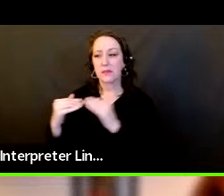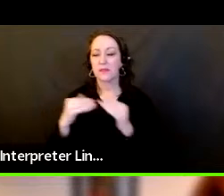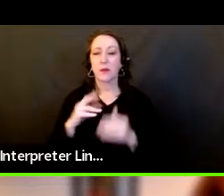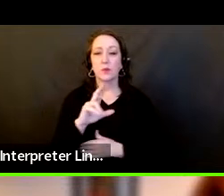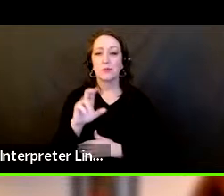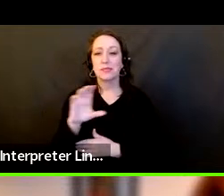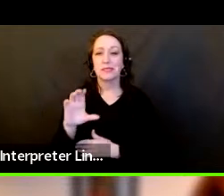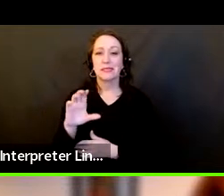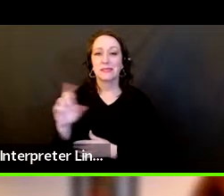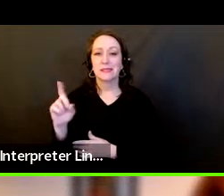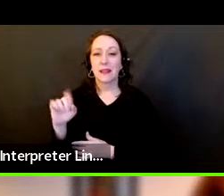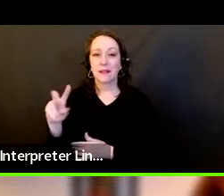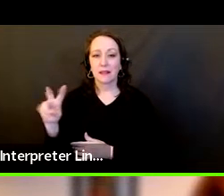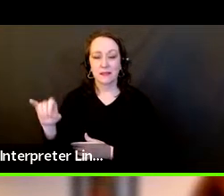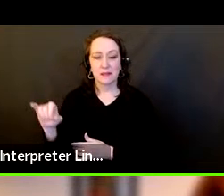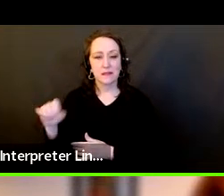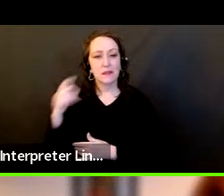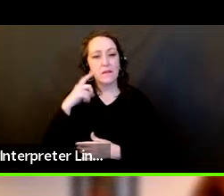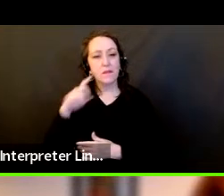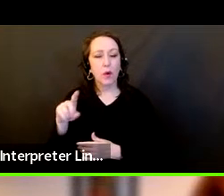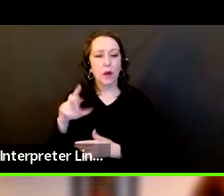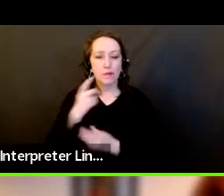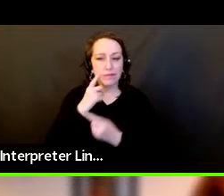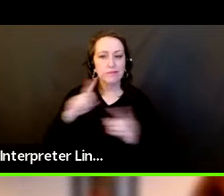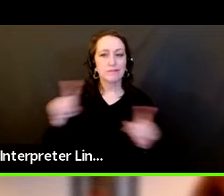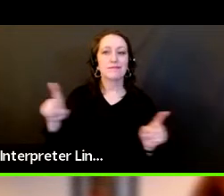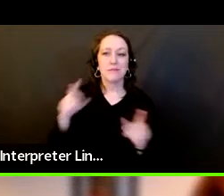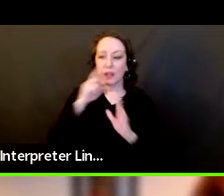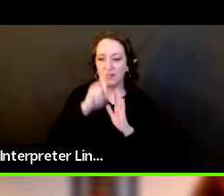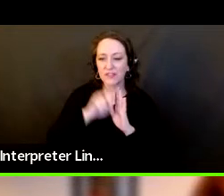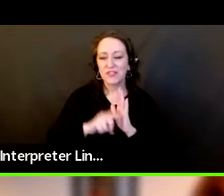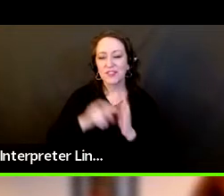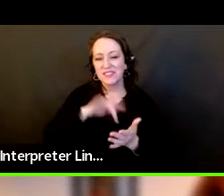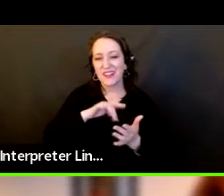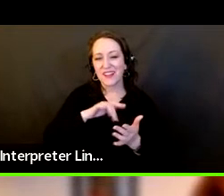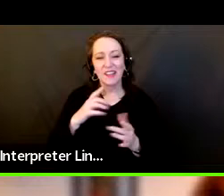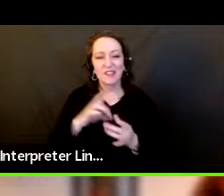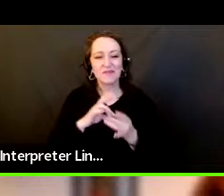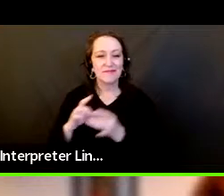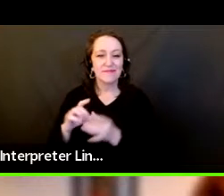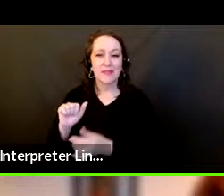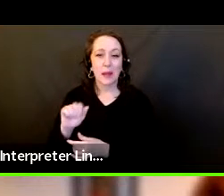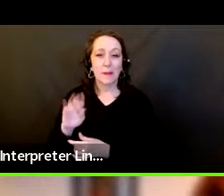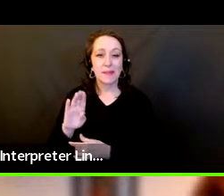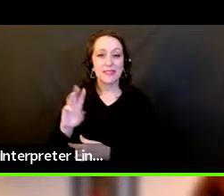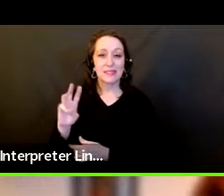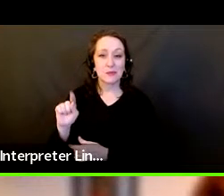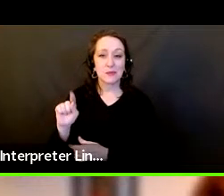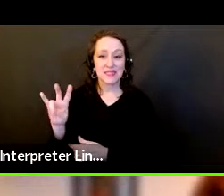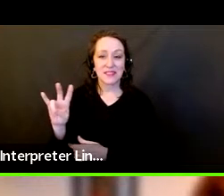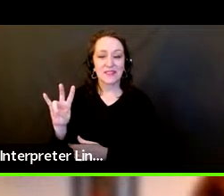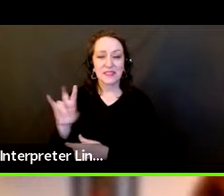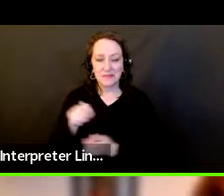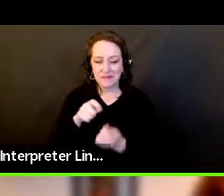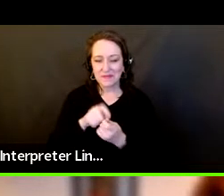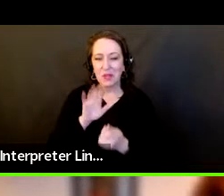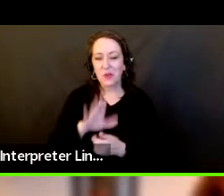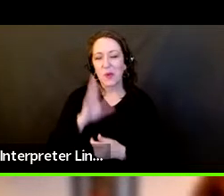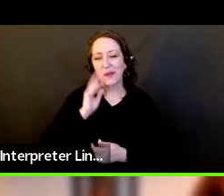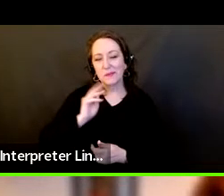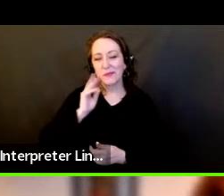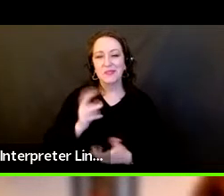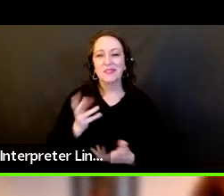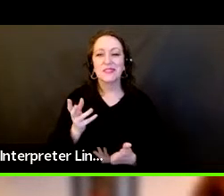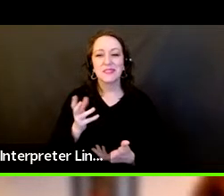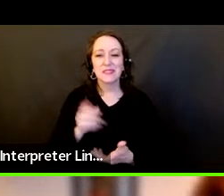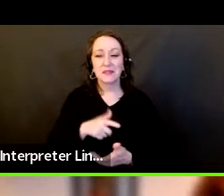Davis an opportunity to announce one of their research studies that has to do with AB617, in particular, your own experience.